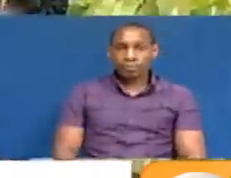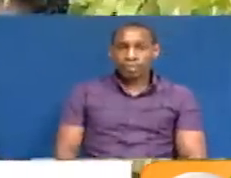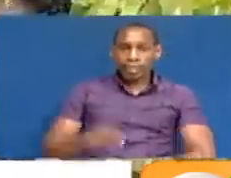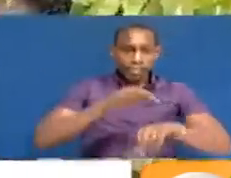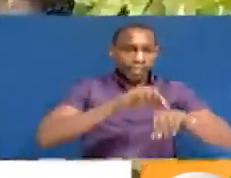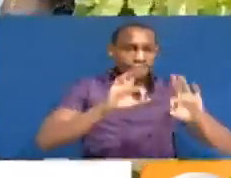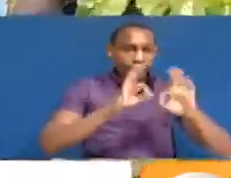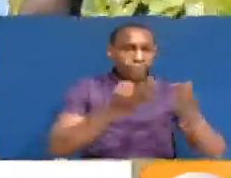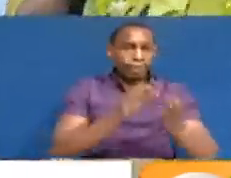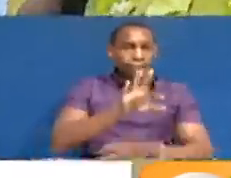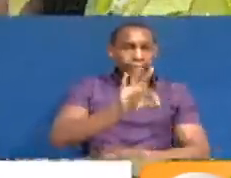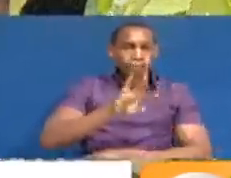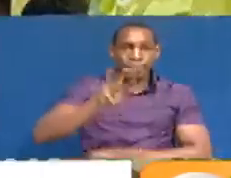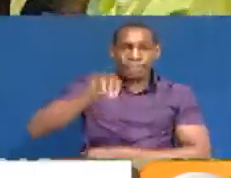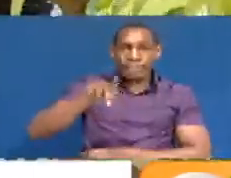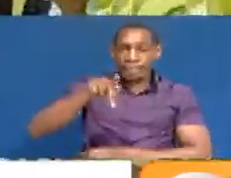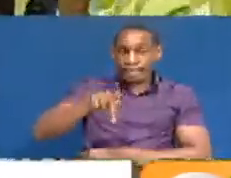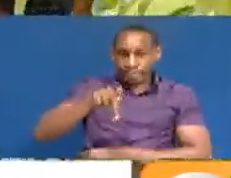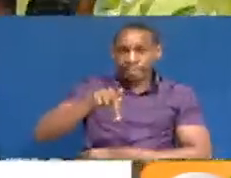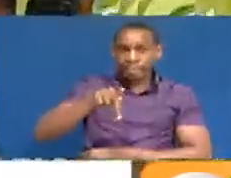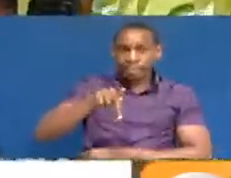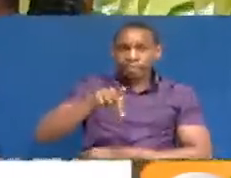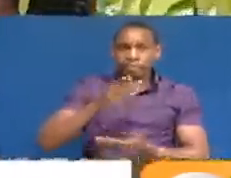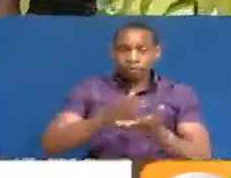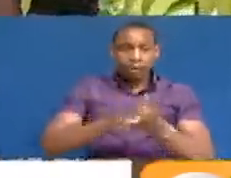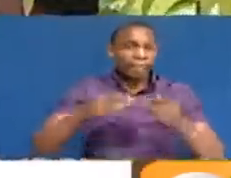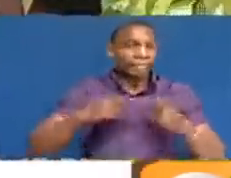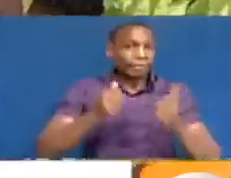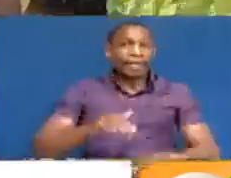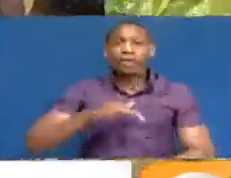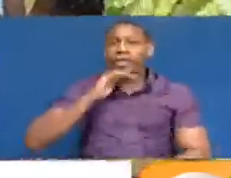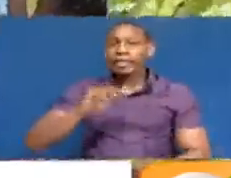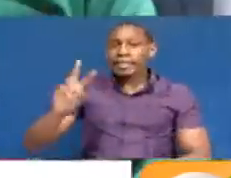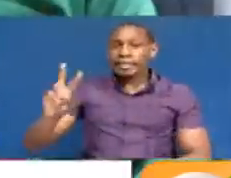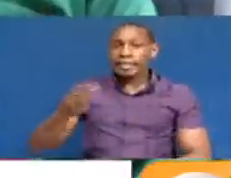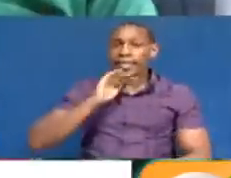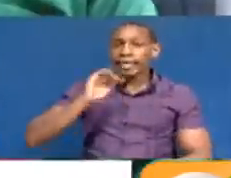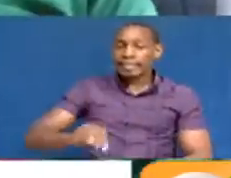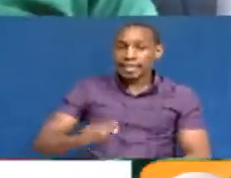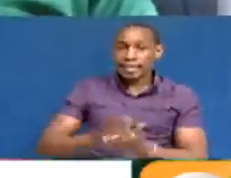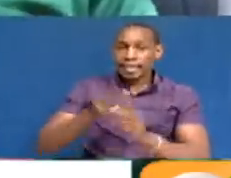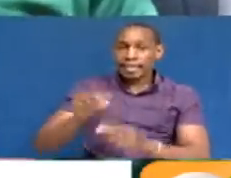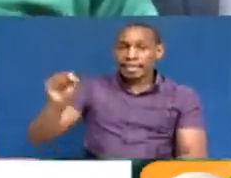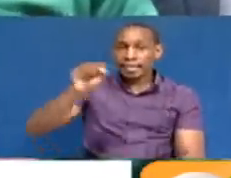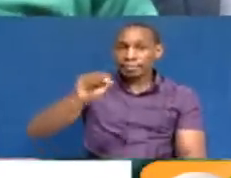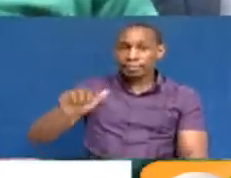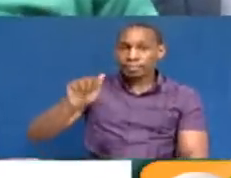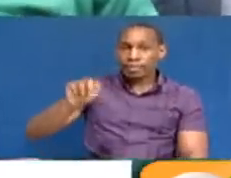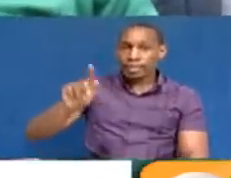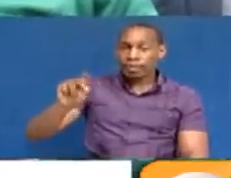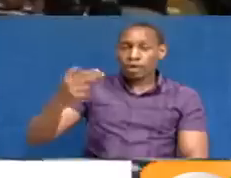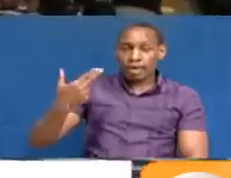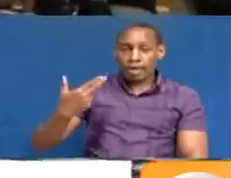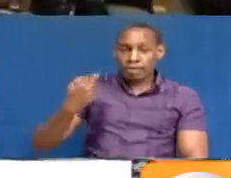As the family of nominated MP David Ole Sankok comes to terms with the death of their second-born son, Memusi Sankok, by suicide